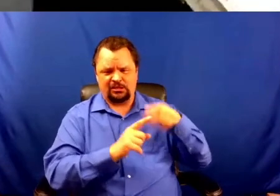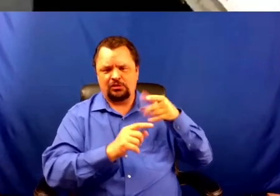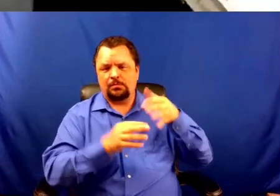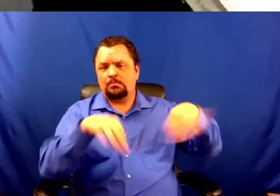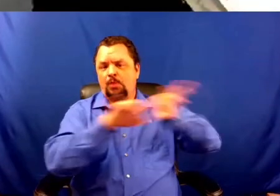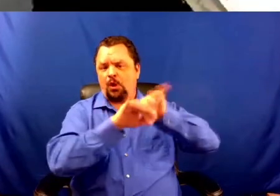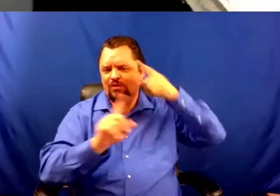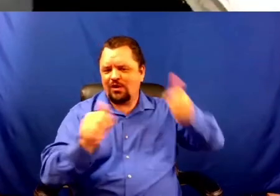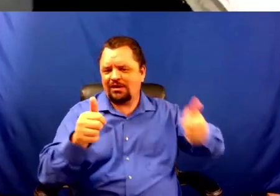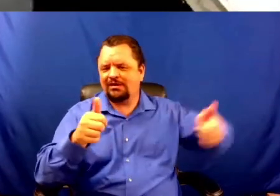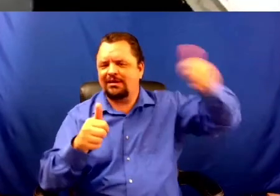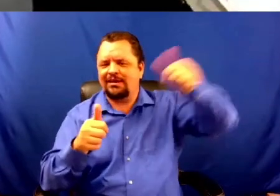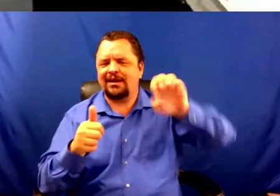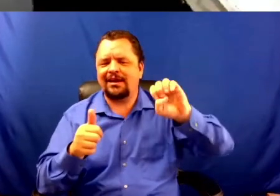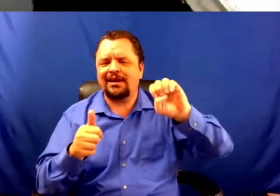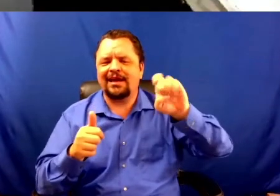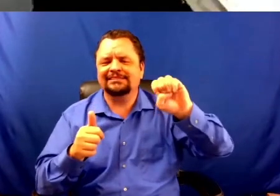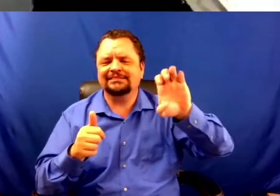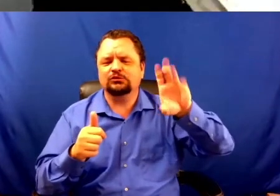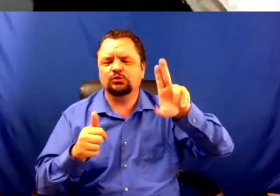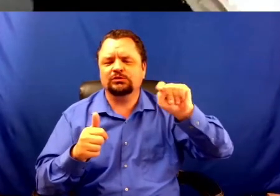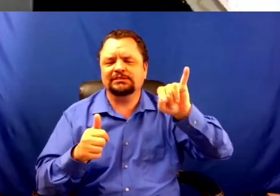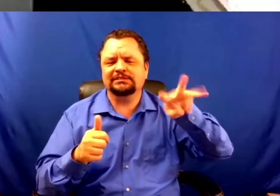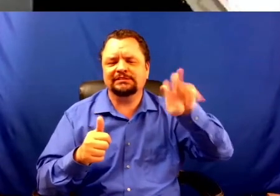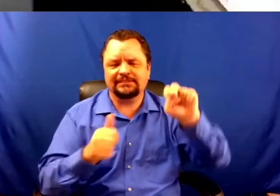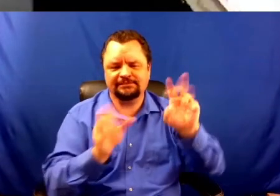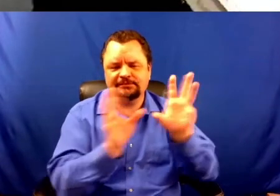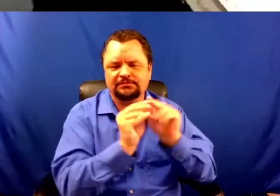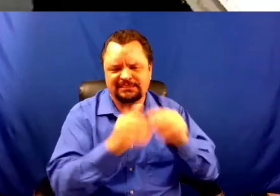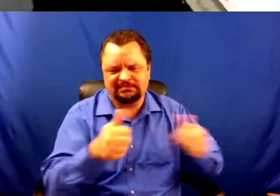executive session, you know, I